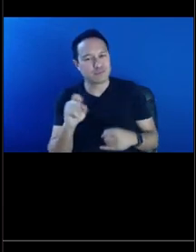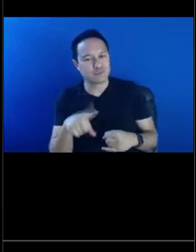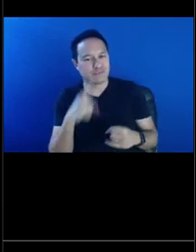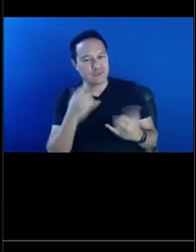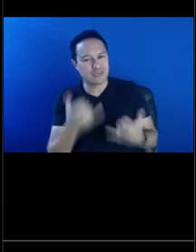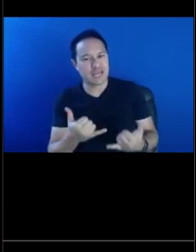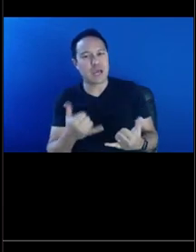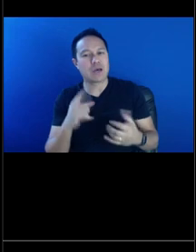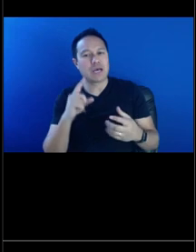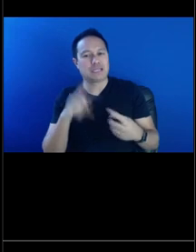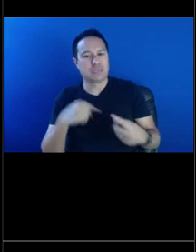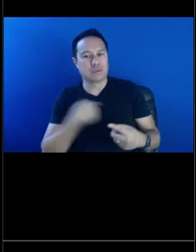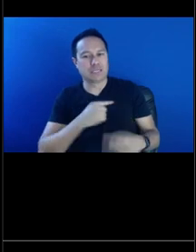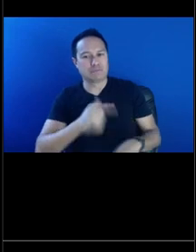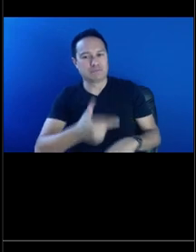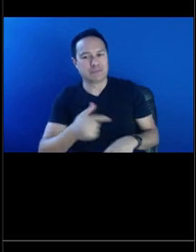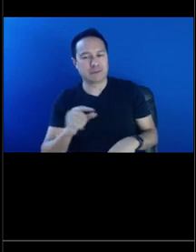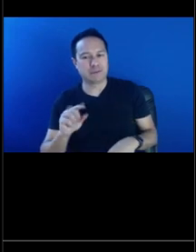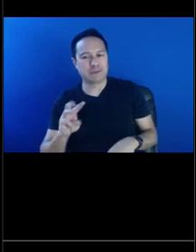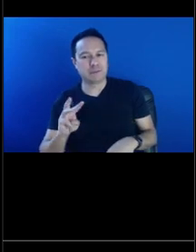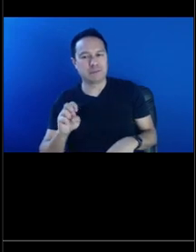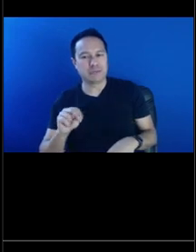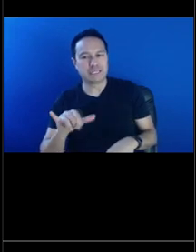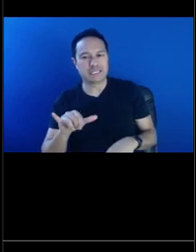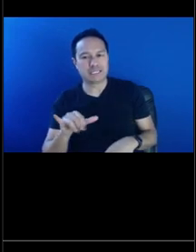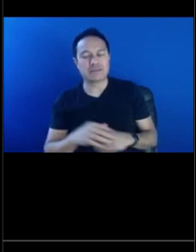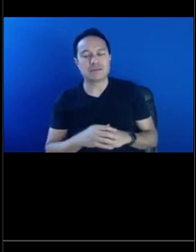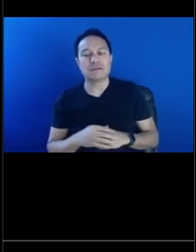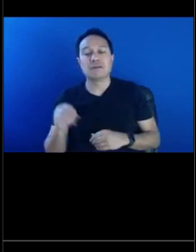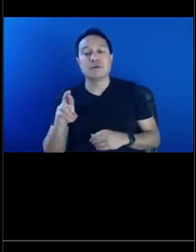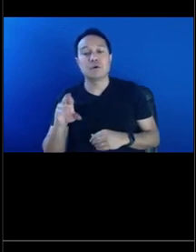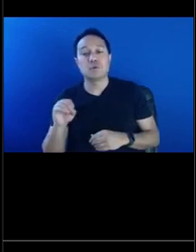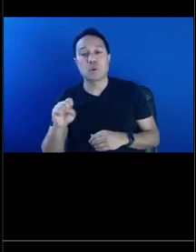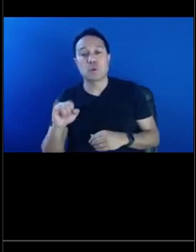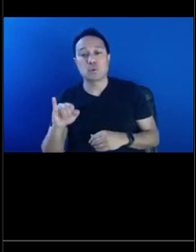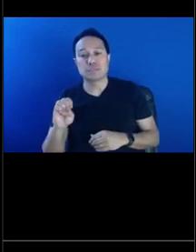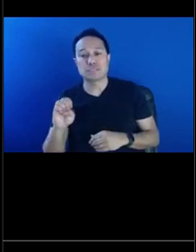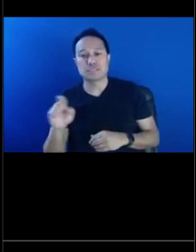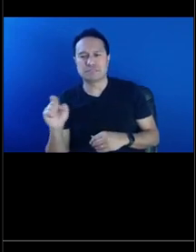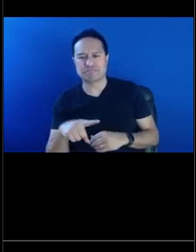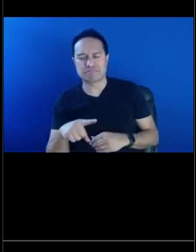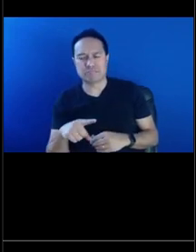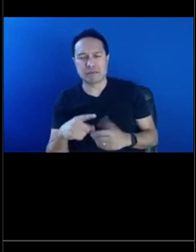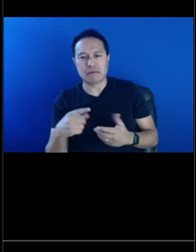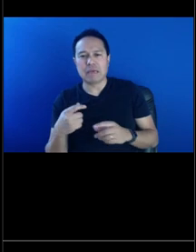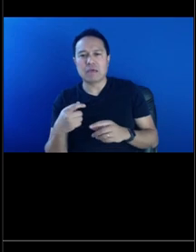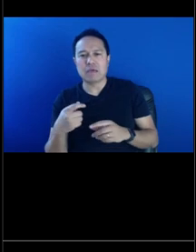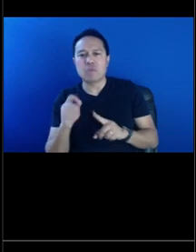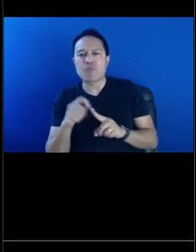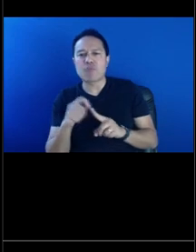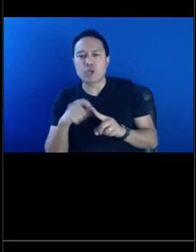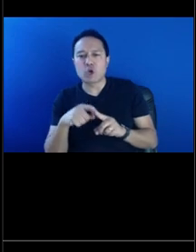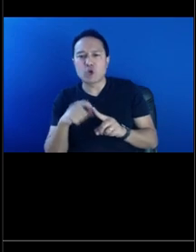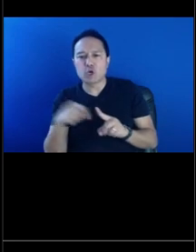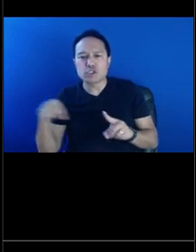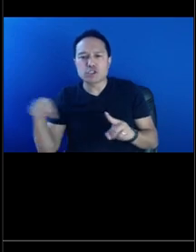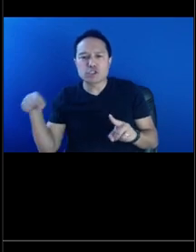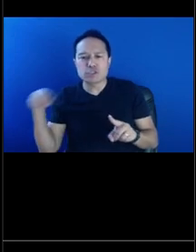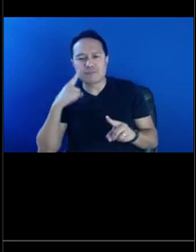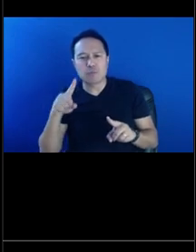amazing things to show us. Rosie asks, what are the predators of the monk seals? And then Gabrielle is asking, do sharks eat